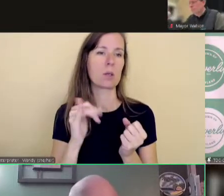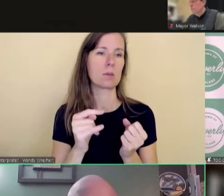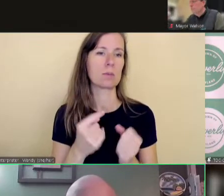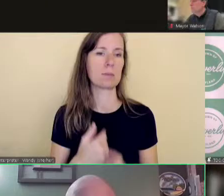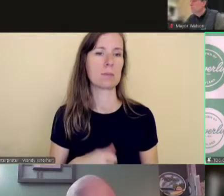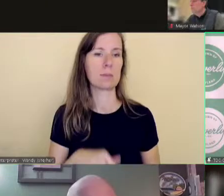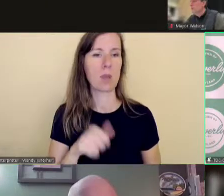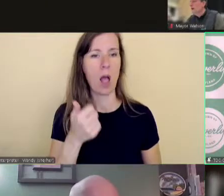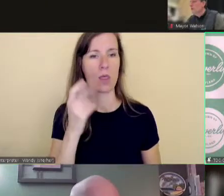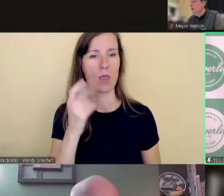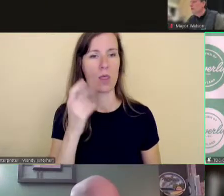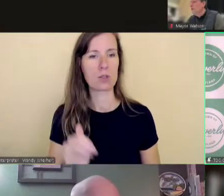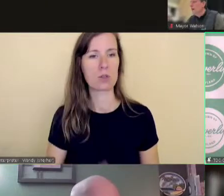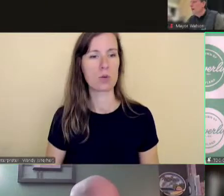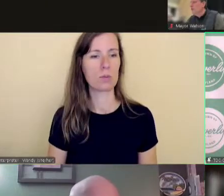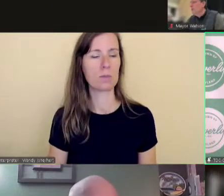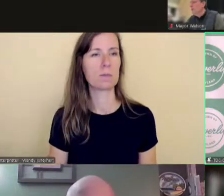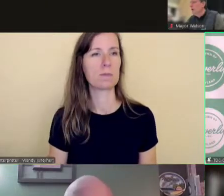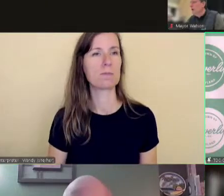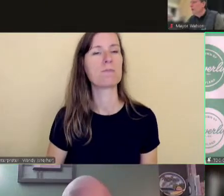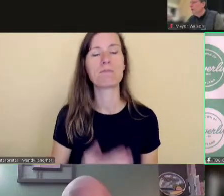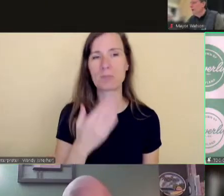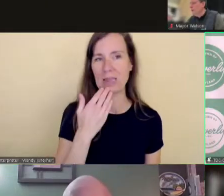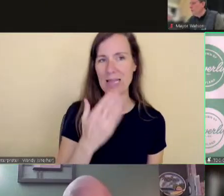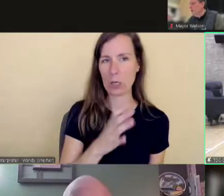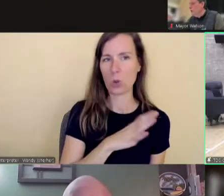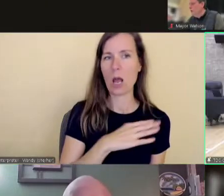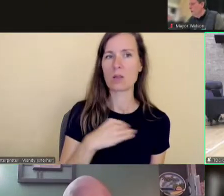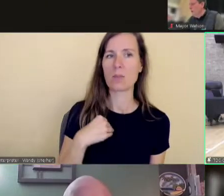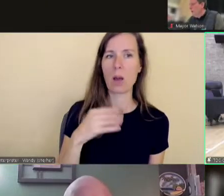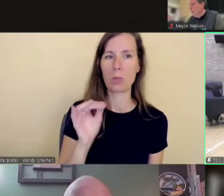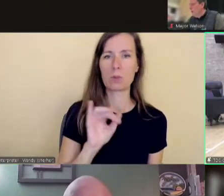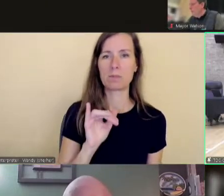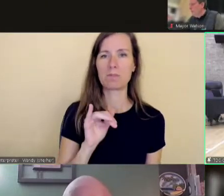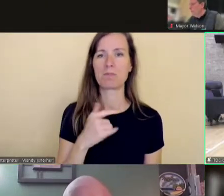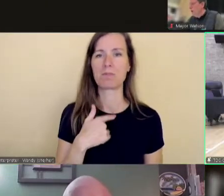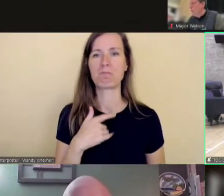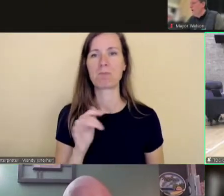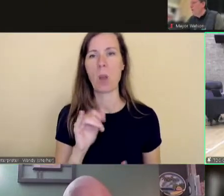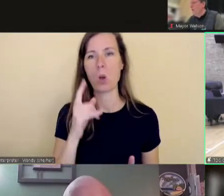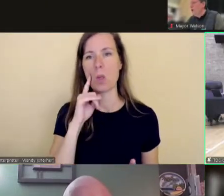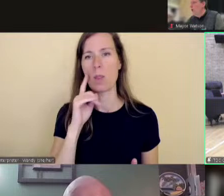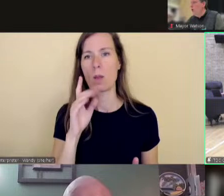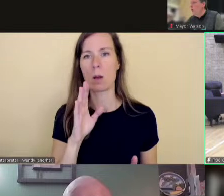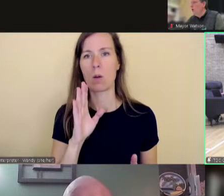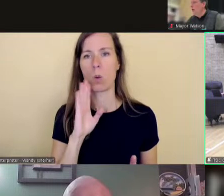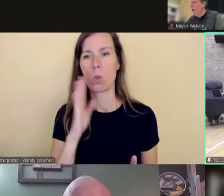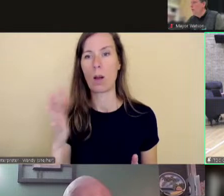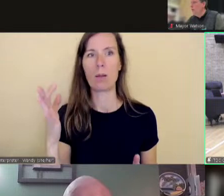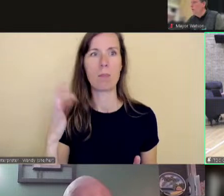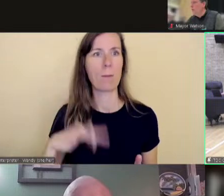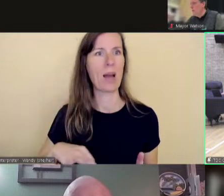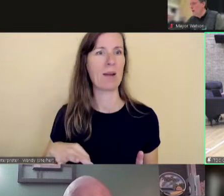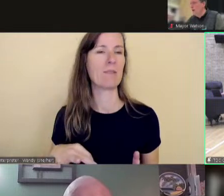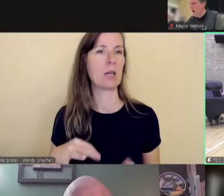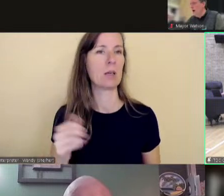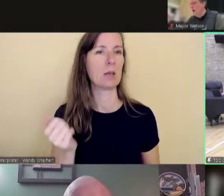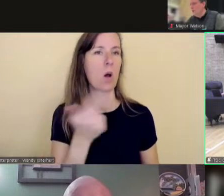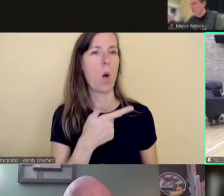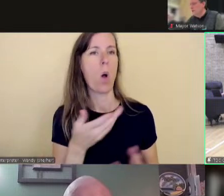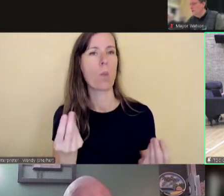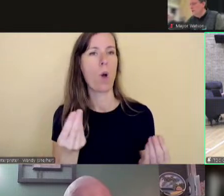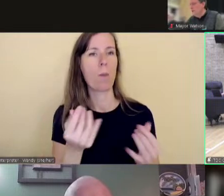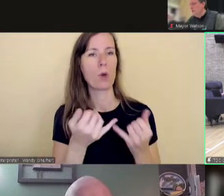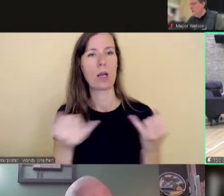reasons. Yeah, thank you for that, Councilmember. I also think it will it'll benefit all of the property